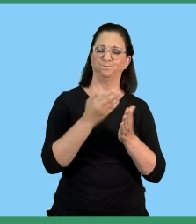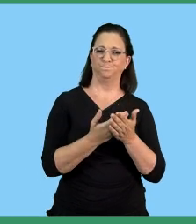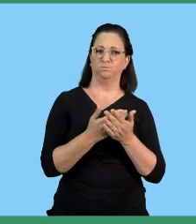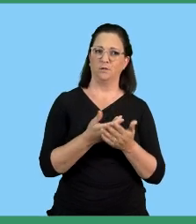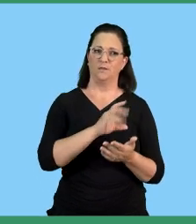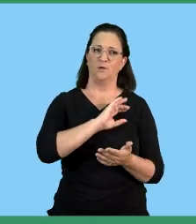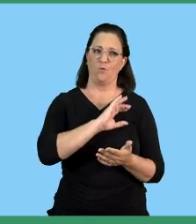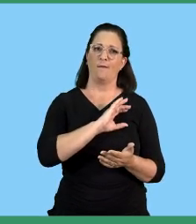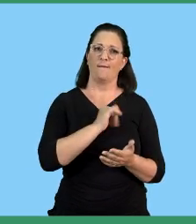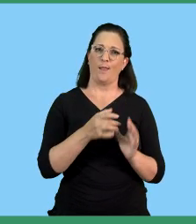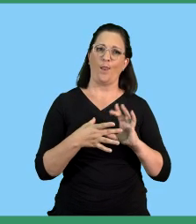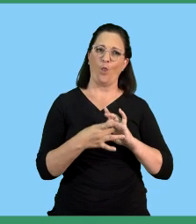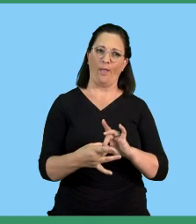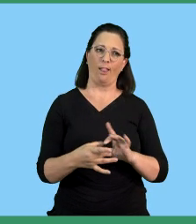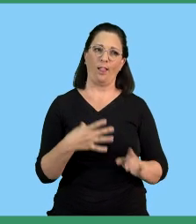campaigns.